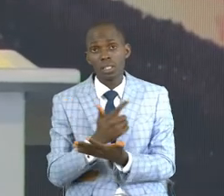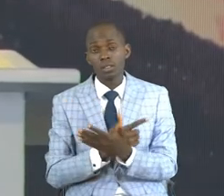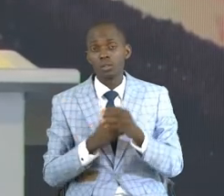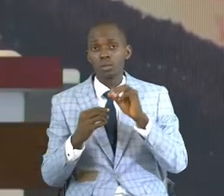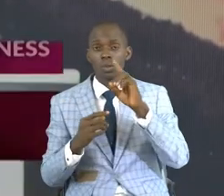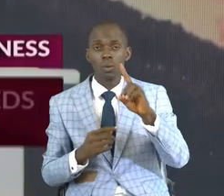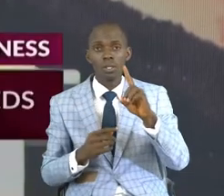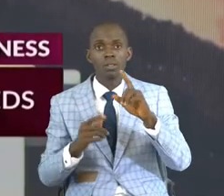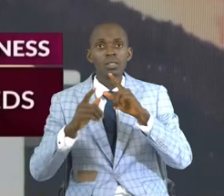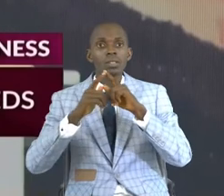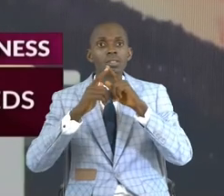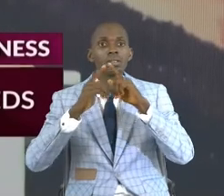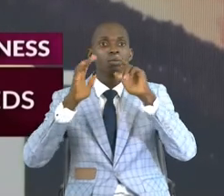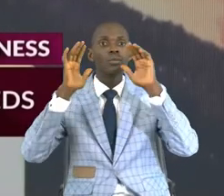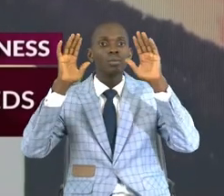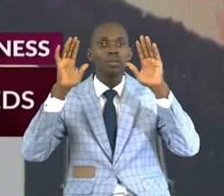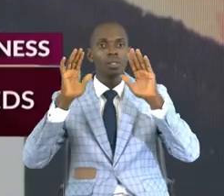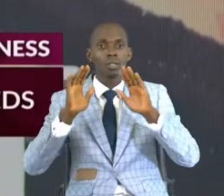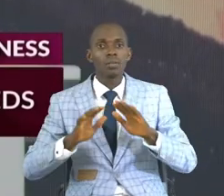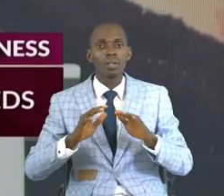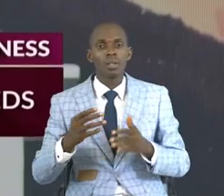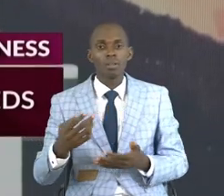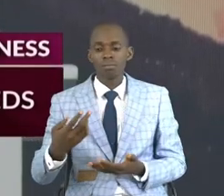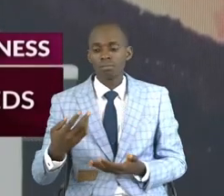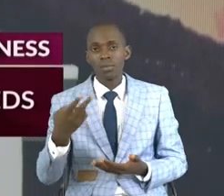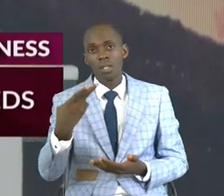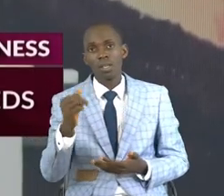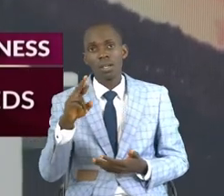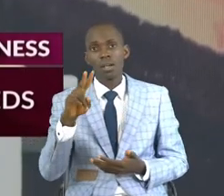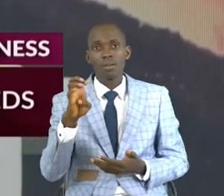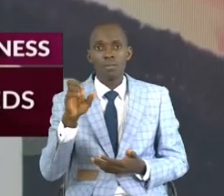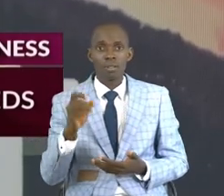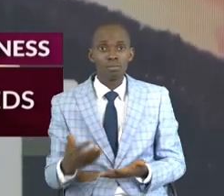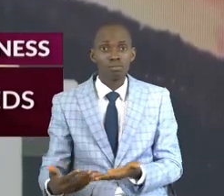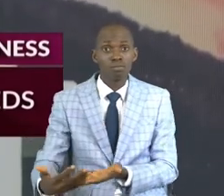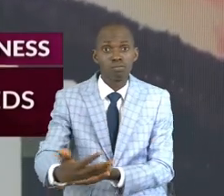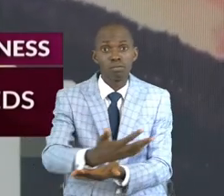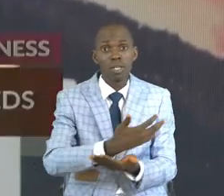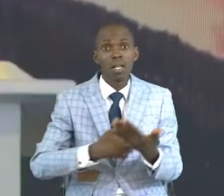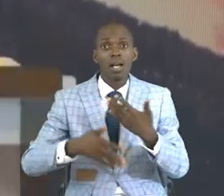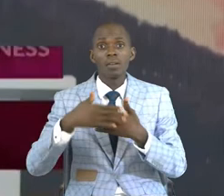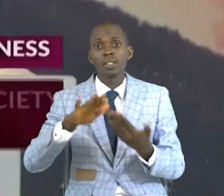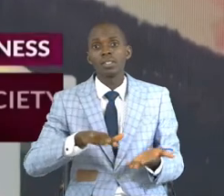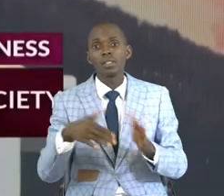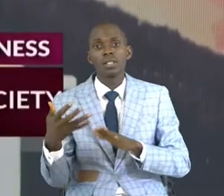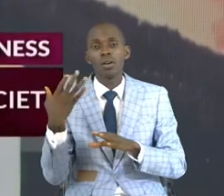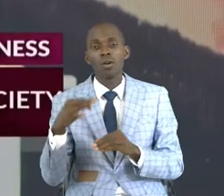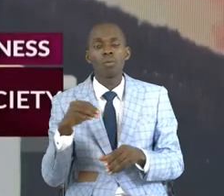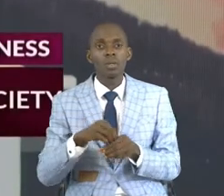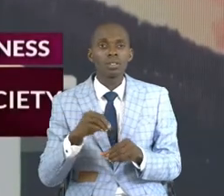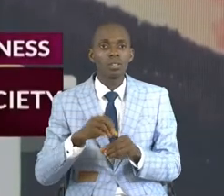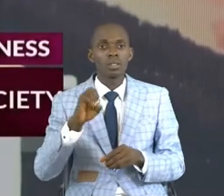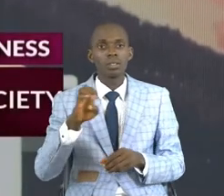of planted seed. Number two, sanctified hearts always